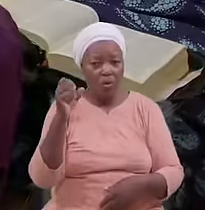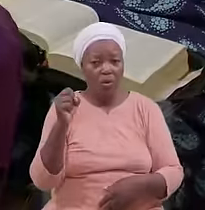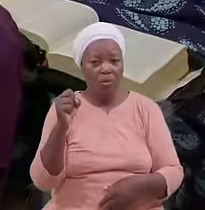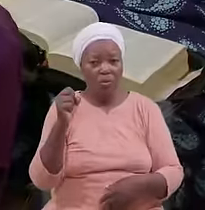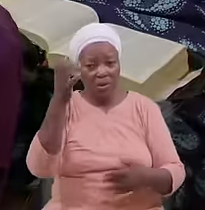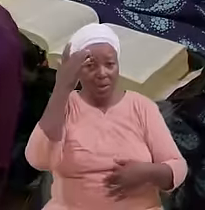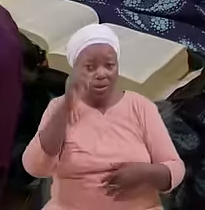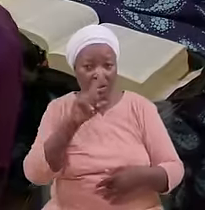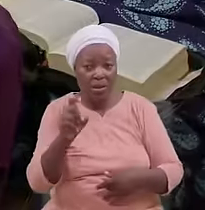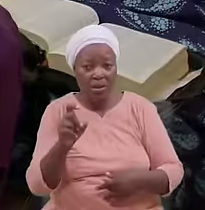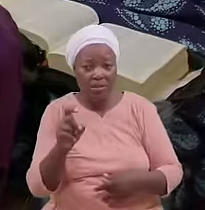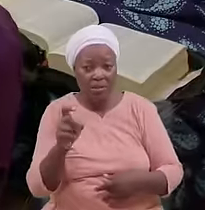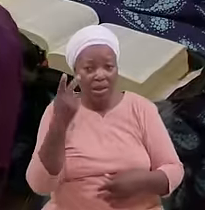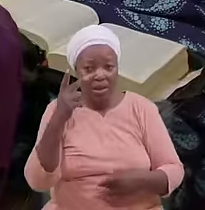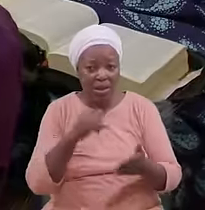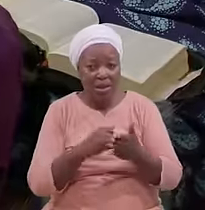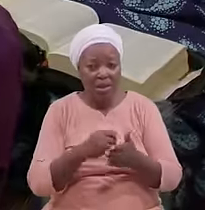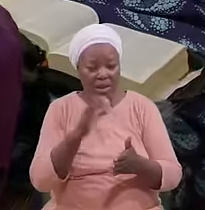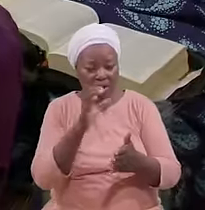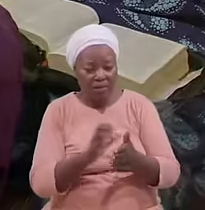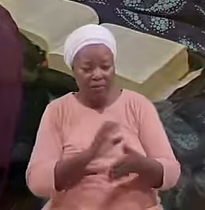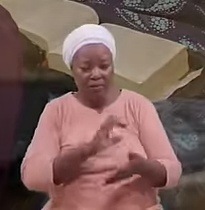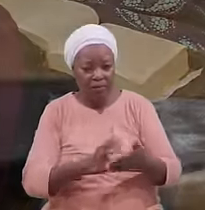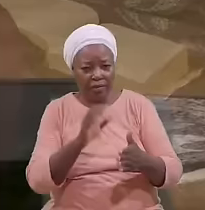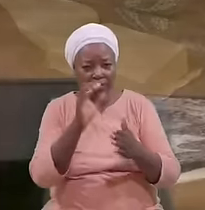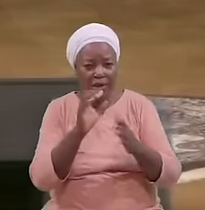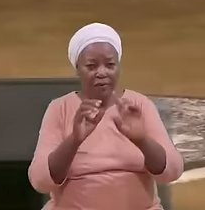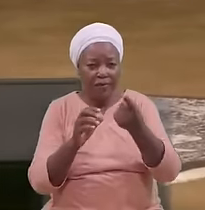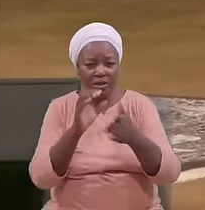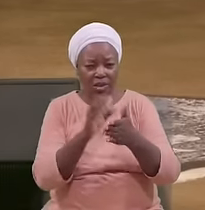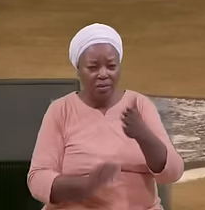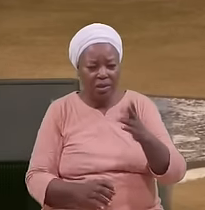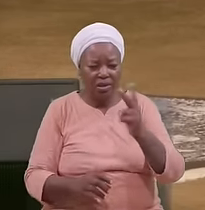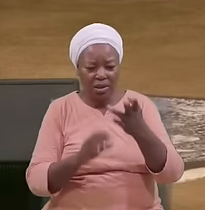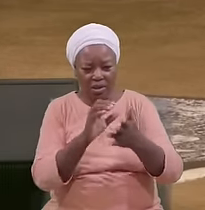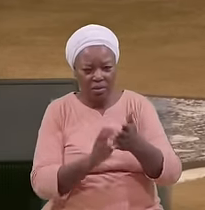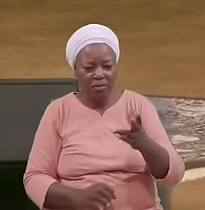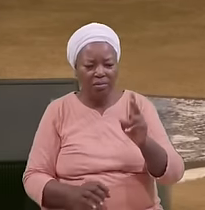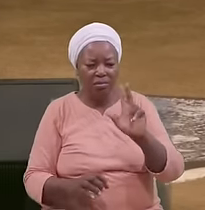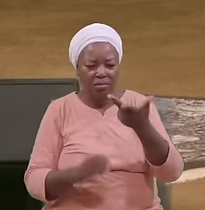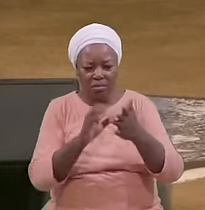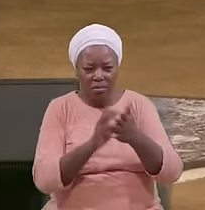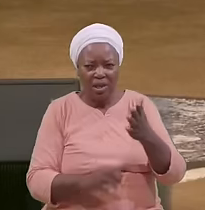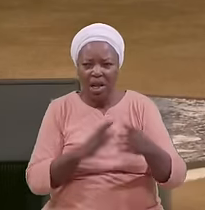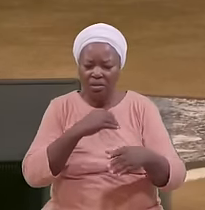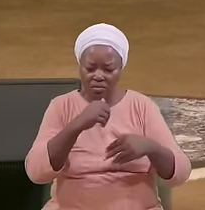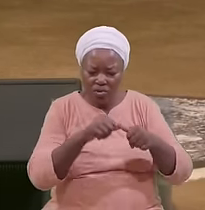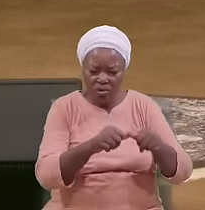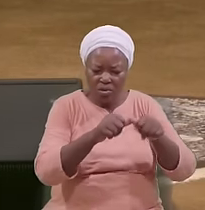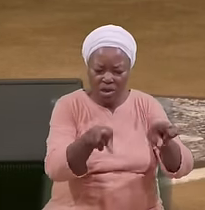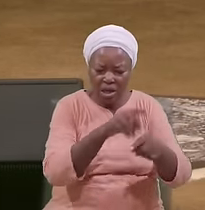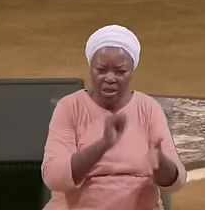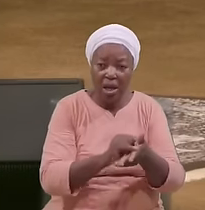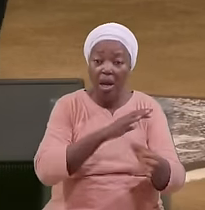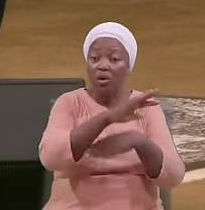First chapter, second chapter, third chapter, and then they went on and on. And all the people that came,